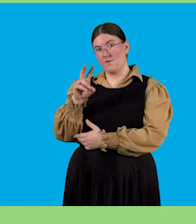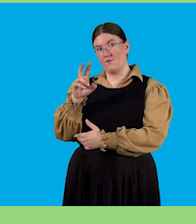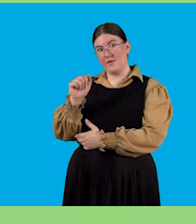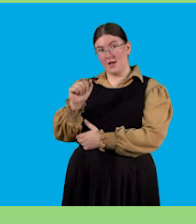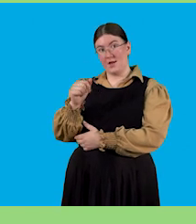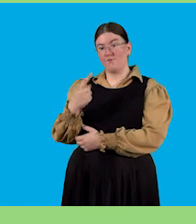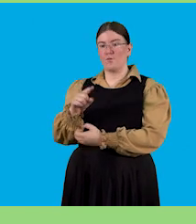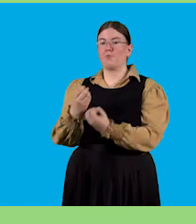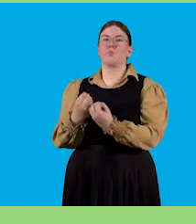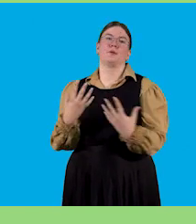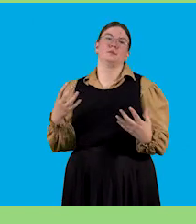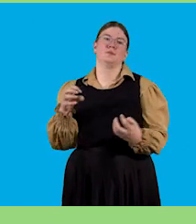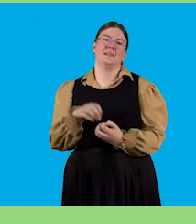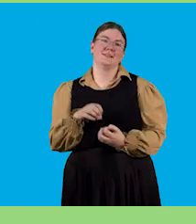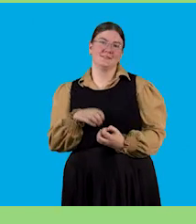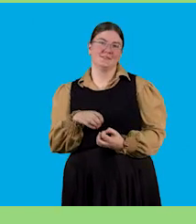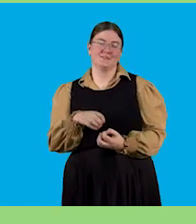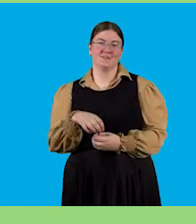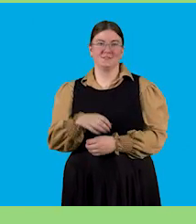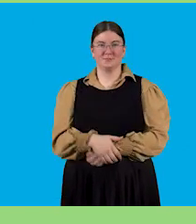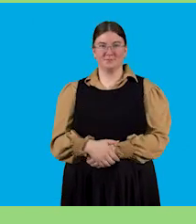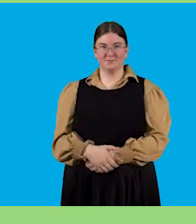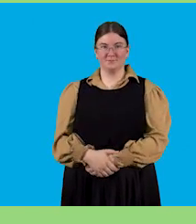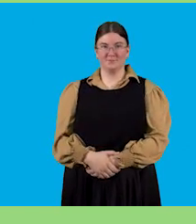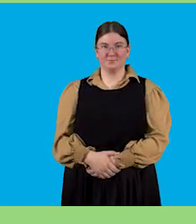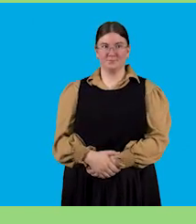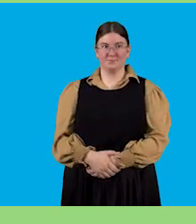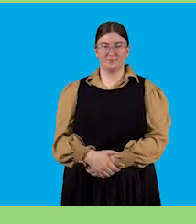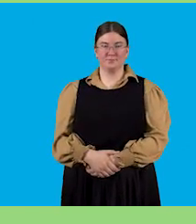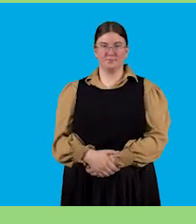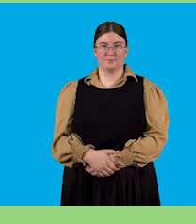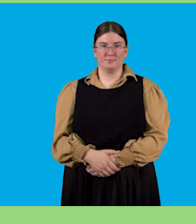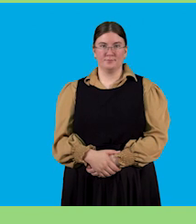And ova is for plural form.